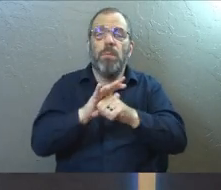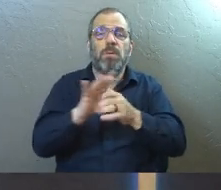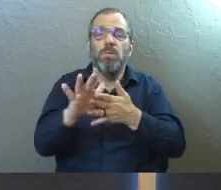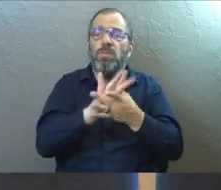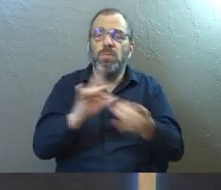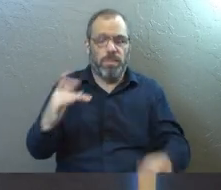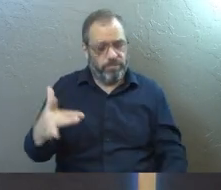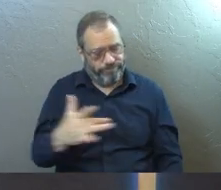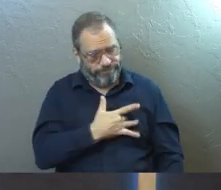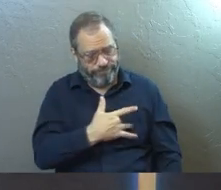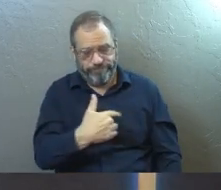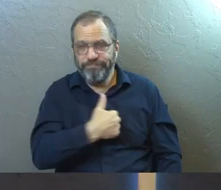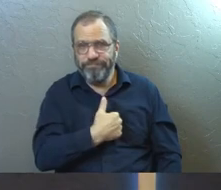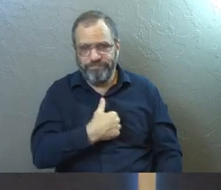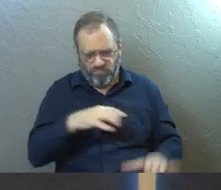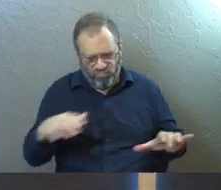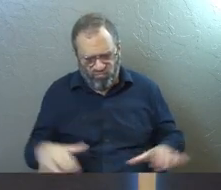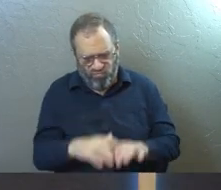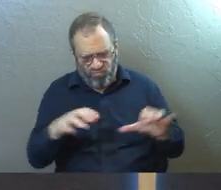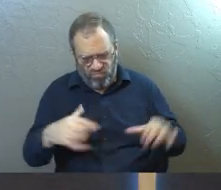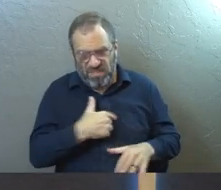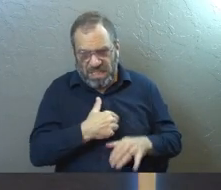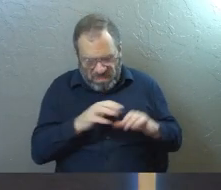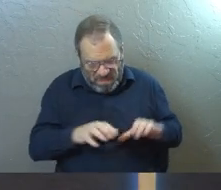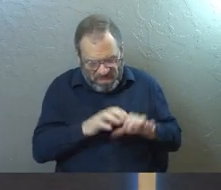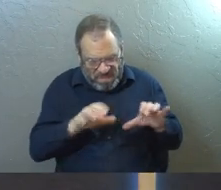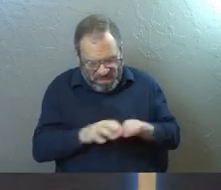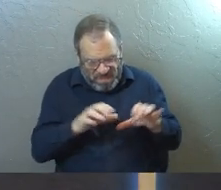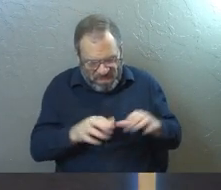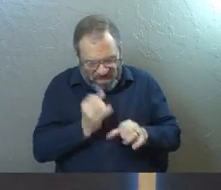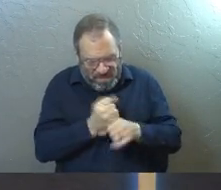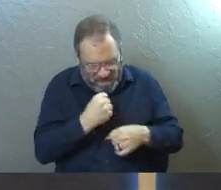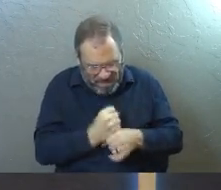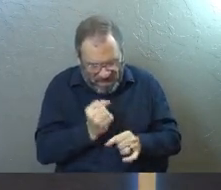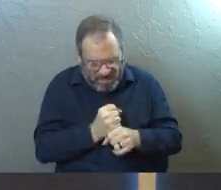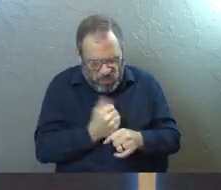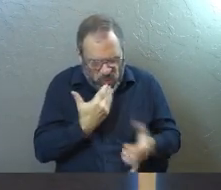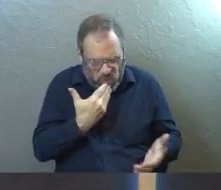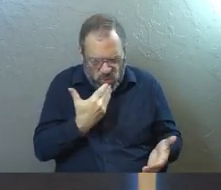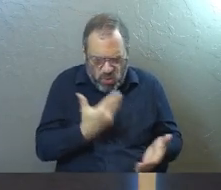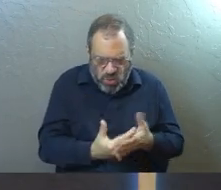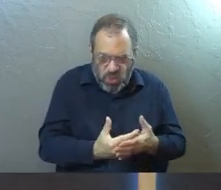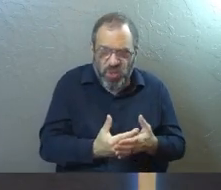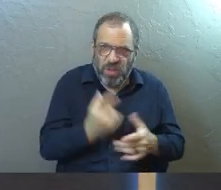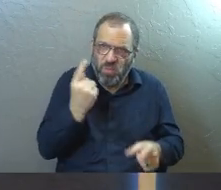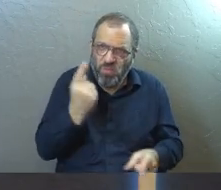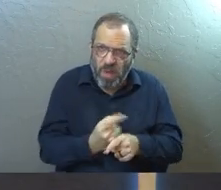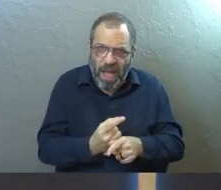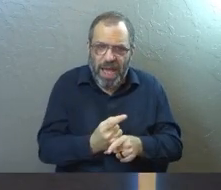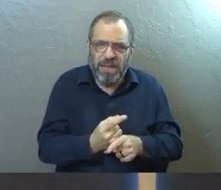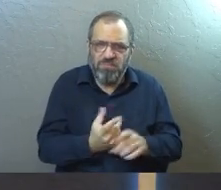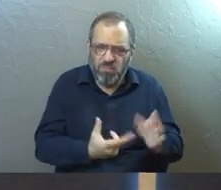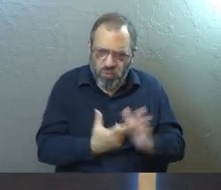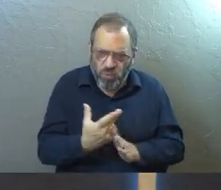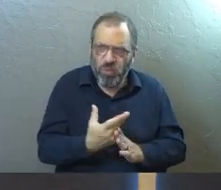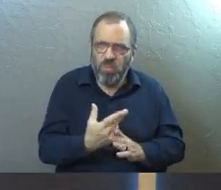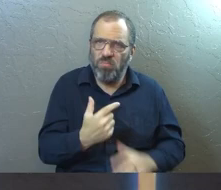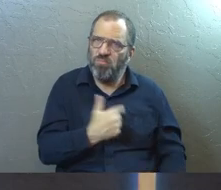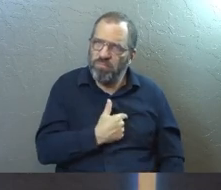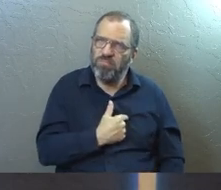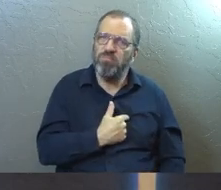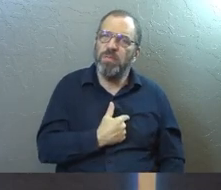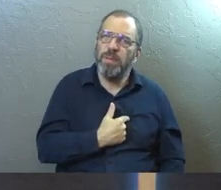Holy Spirit. And what the Holy Spirit is he's working in you. And what he's doing is he's producing what is good and what is right and what is